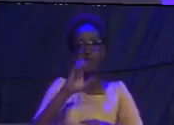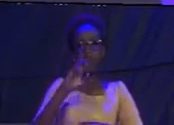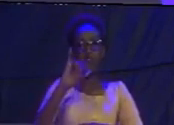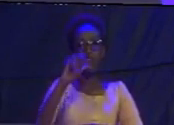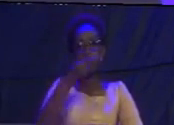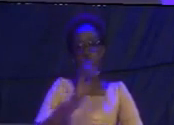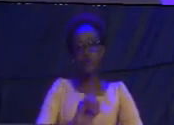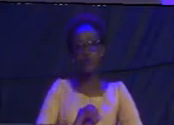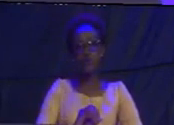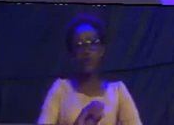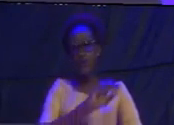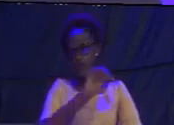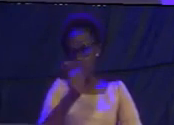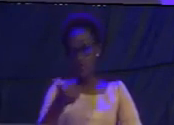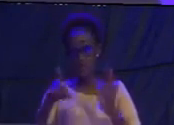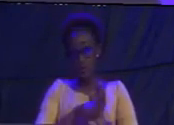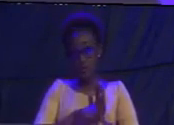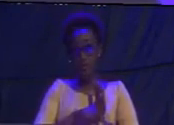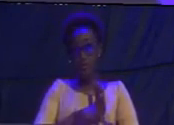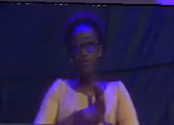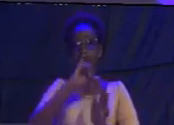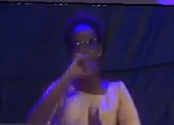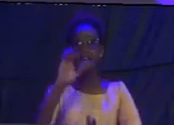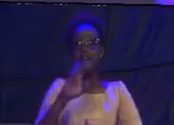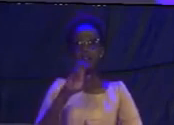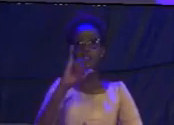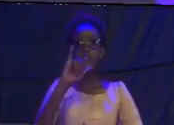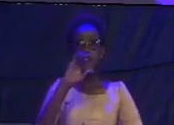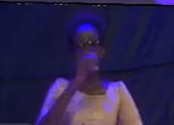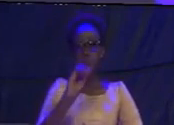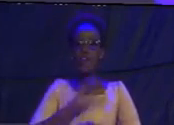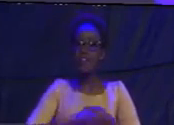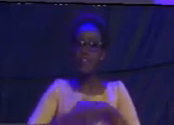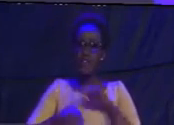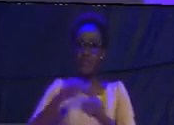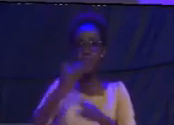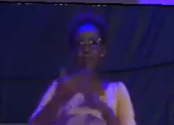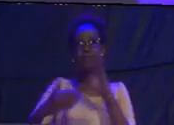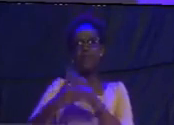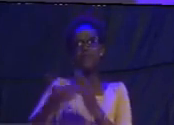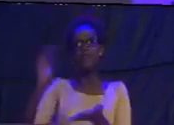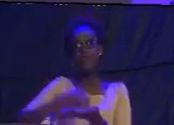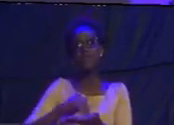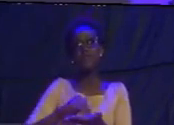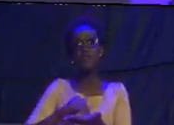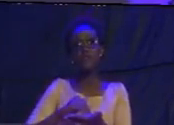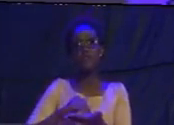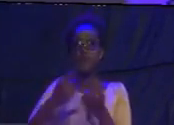plunder. Another instruction. Let Jericho never be rebuilt